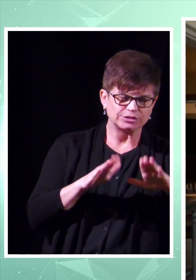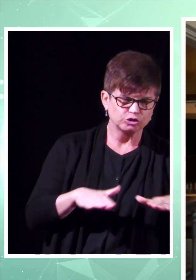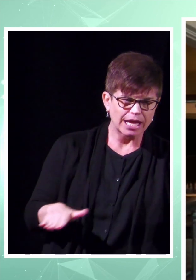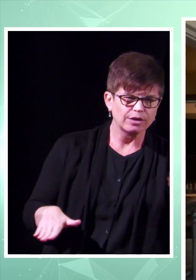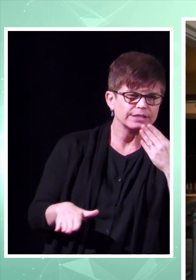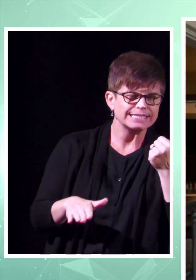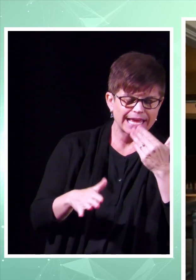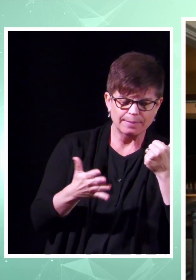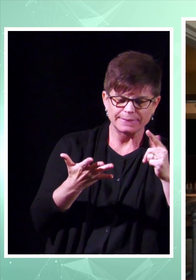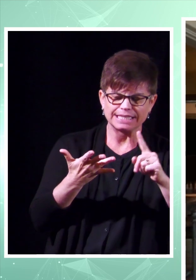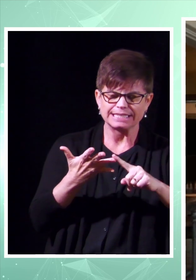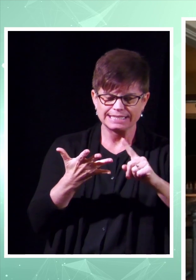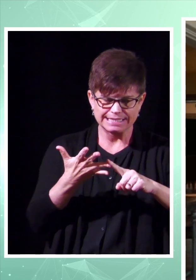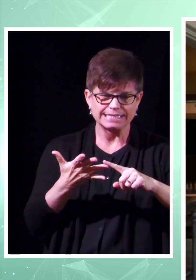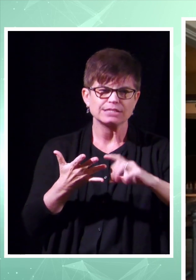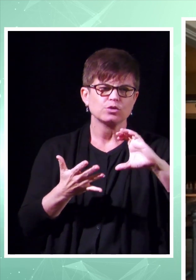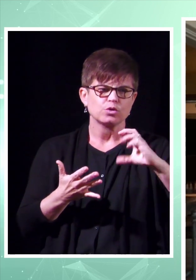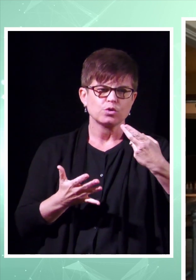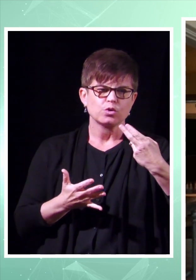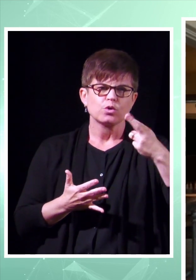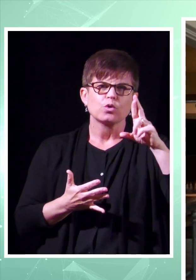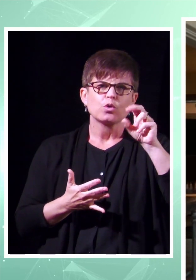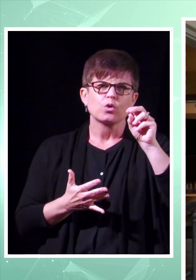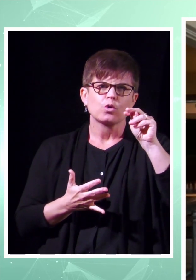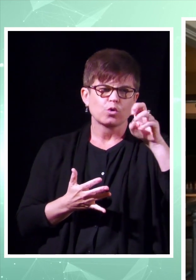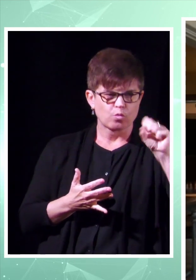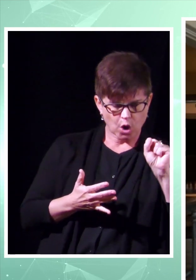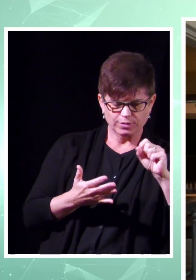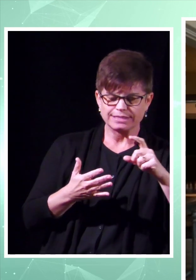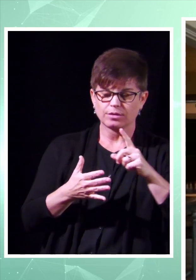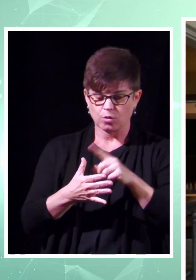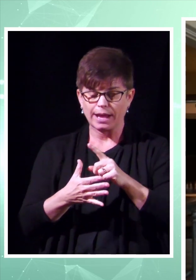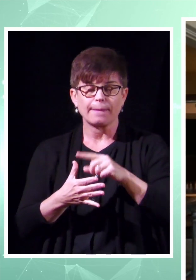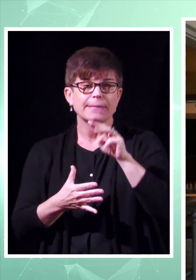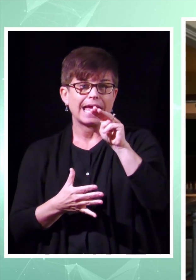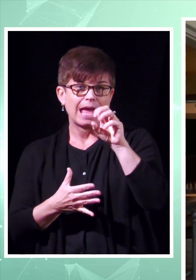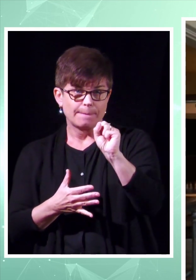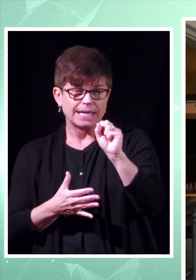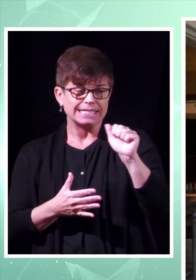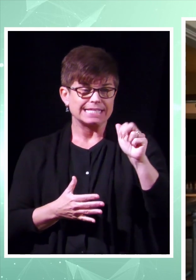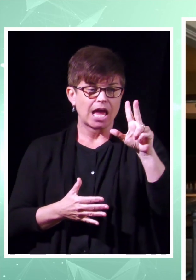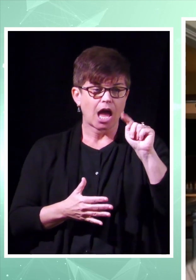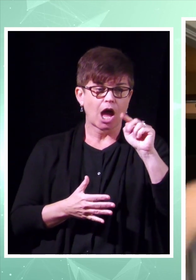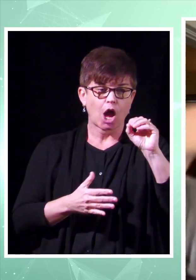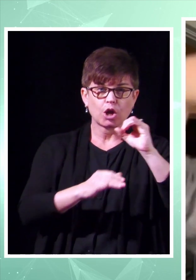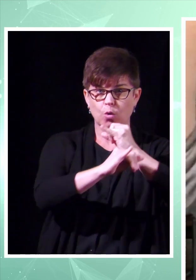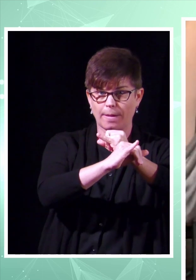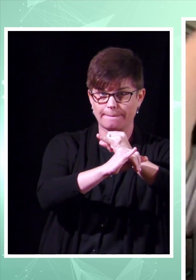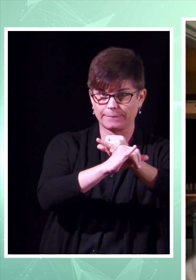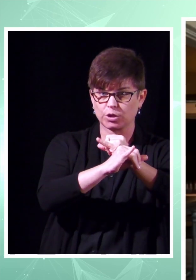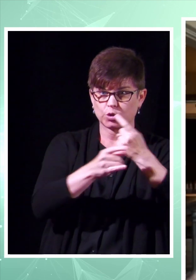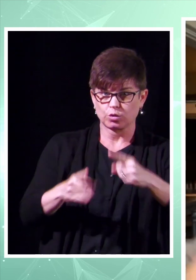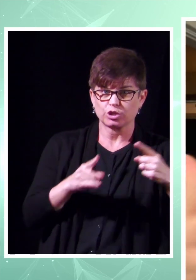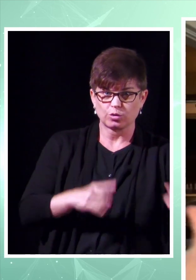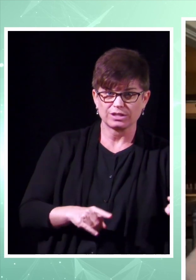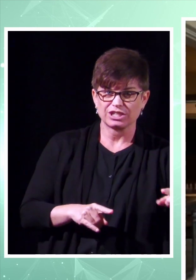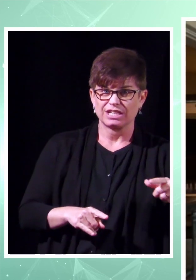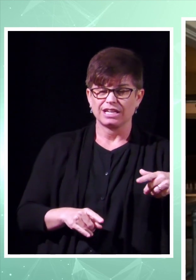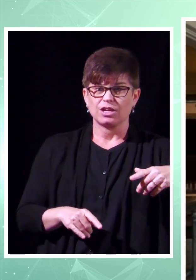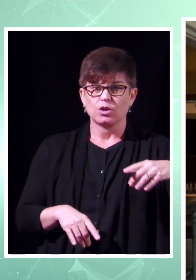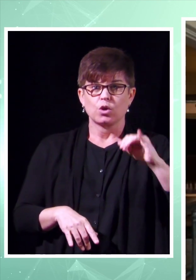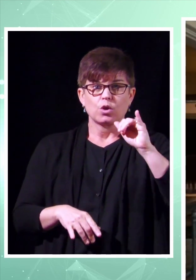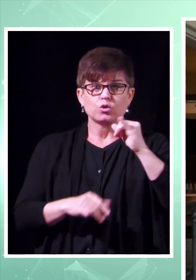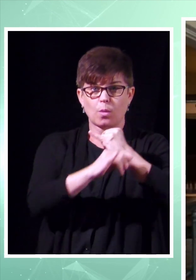autoimmune conditions. In the setting of multiple sclerosis, the autoimmune condition, your immune system is all revved up. It's